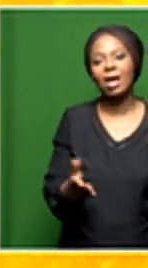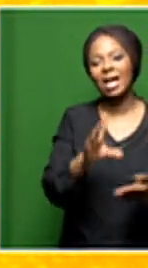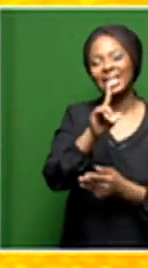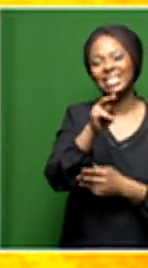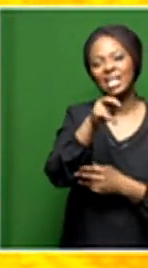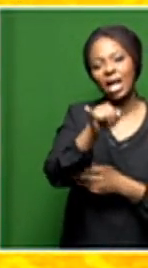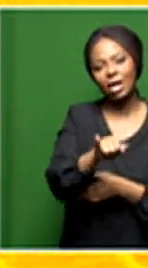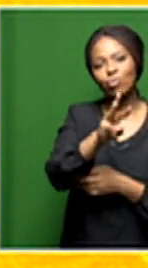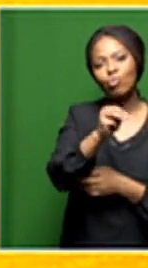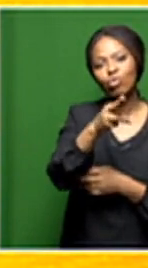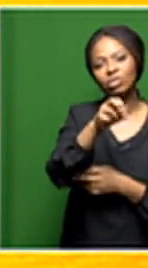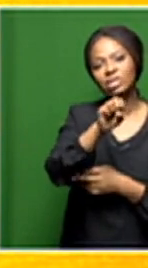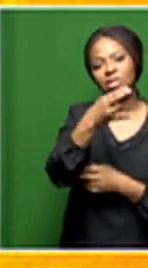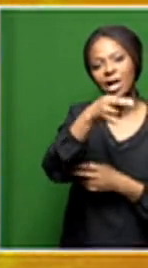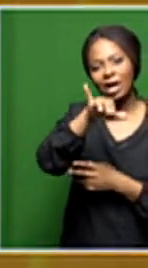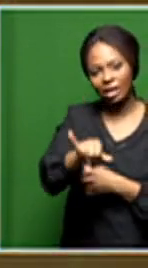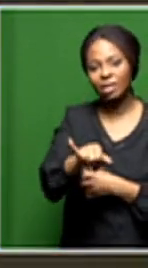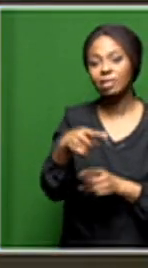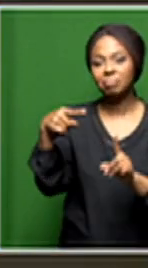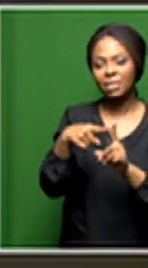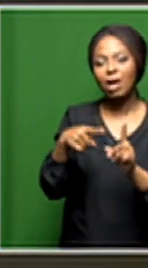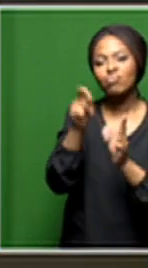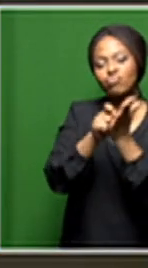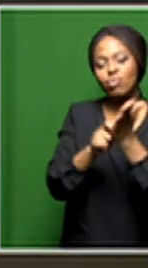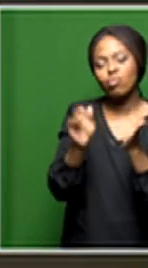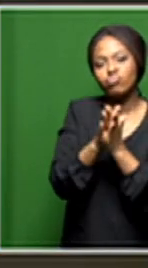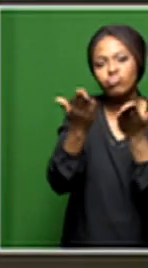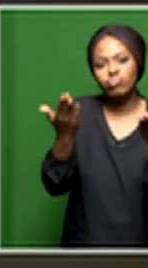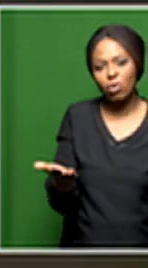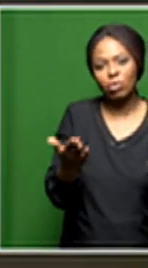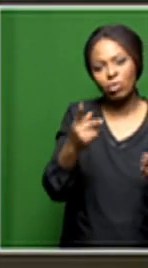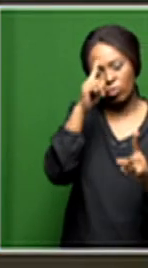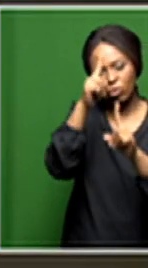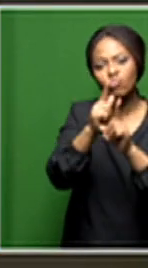Mushayi, and we're just in conversation with her about her latest book titled The Authentic You.